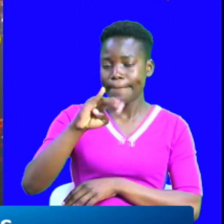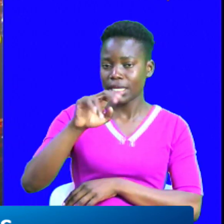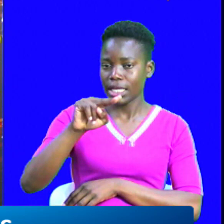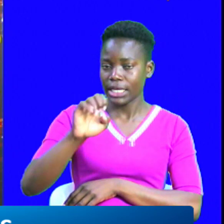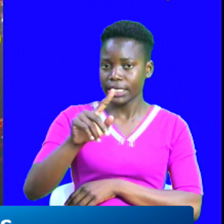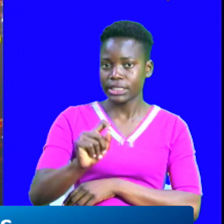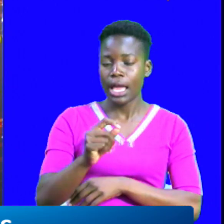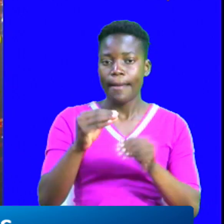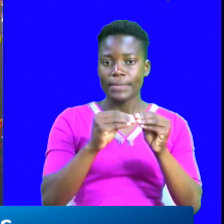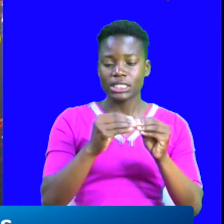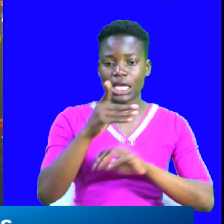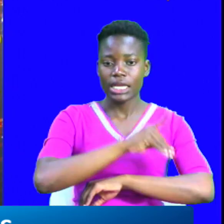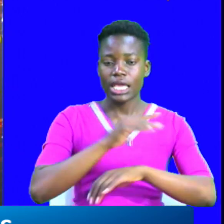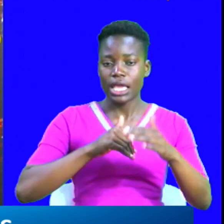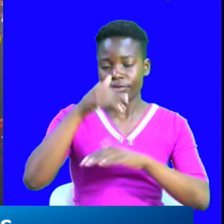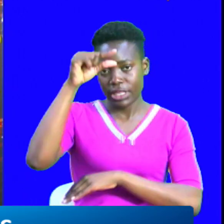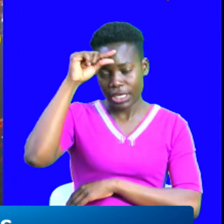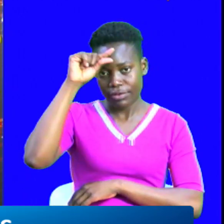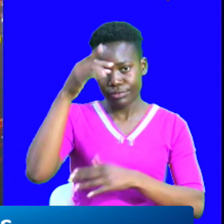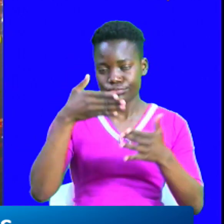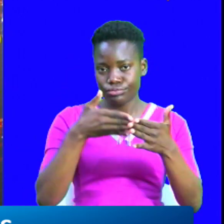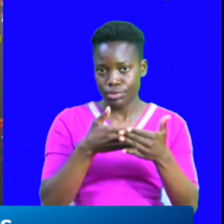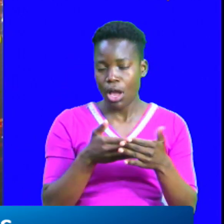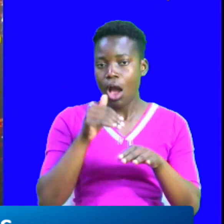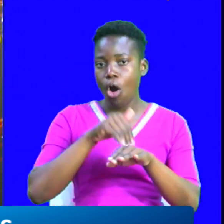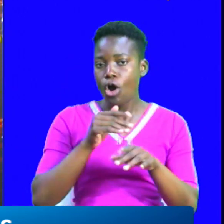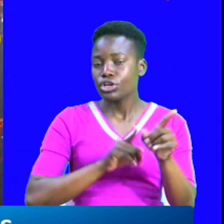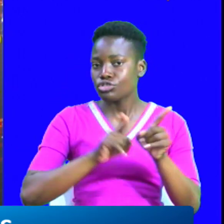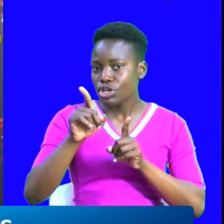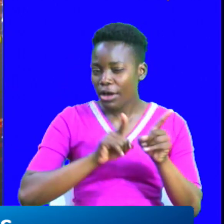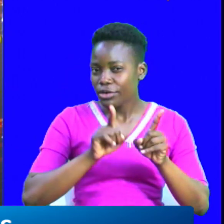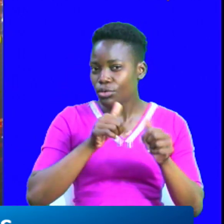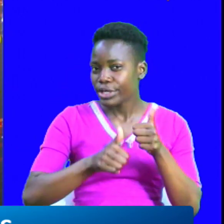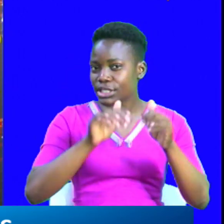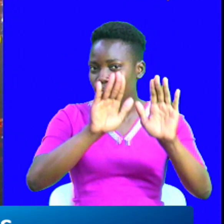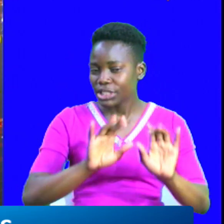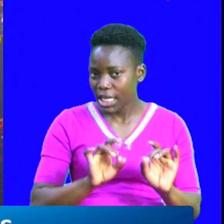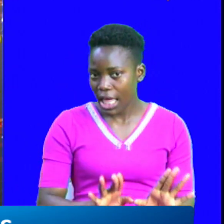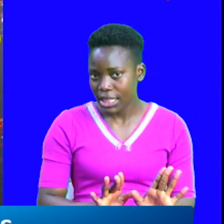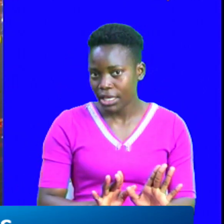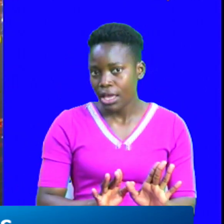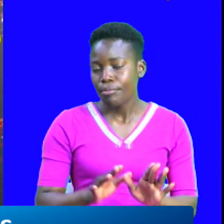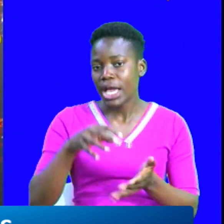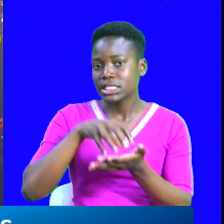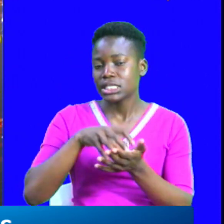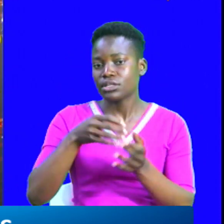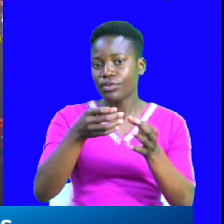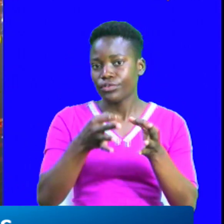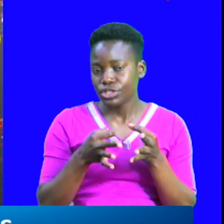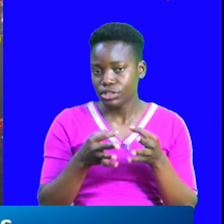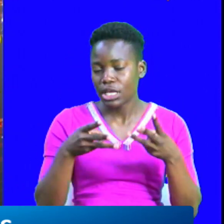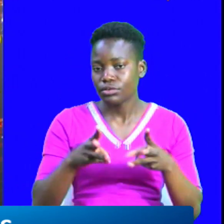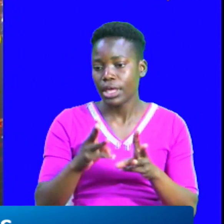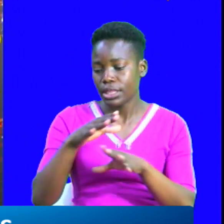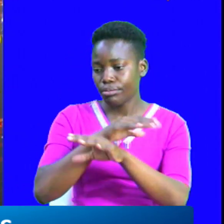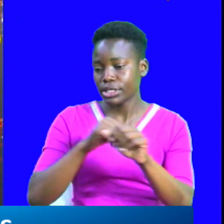after the government slammed the brakes on non-essential travel by state officials as part of austerity measures, the